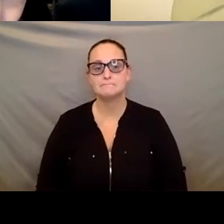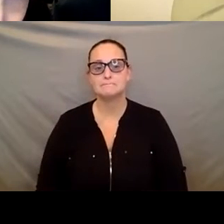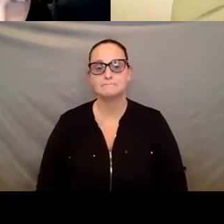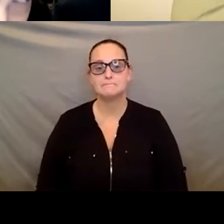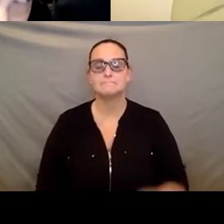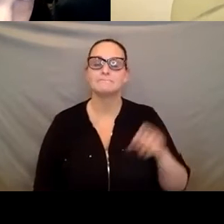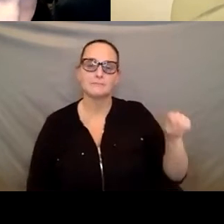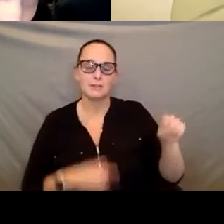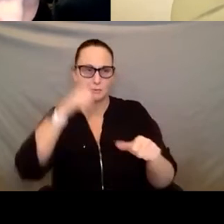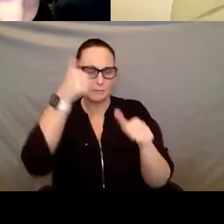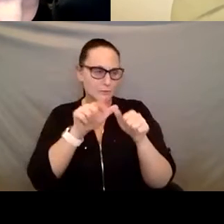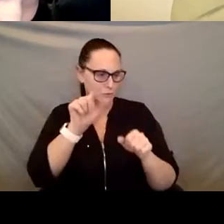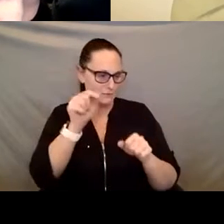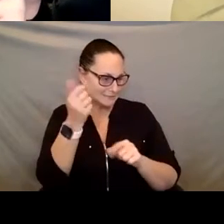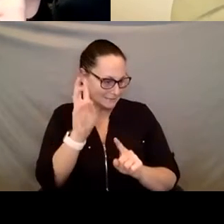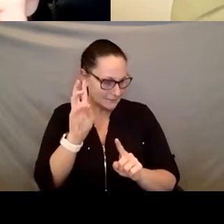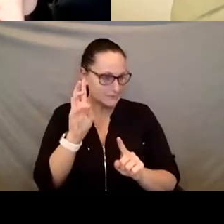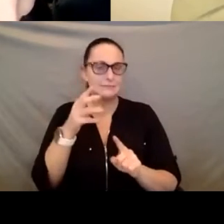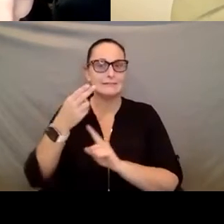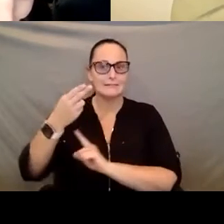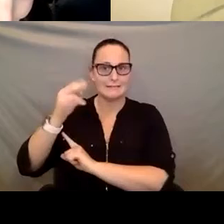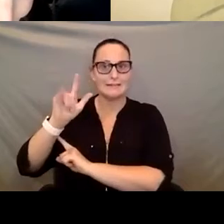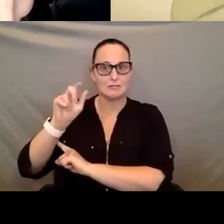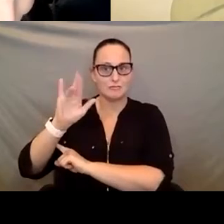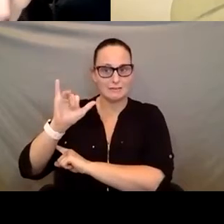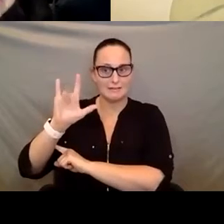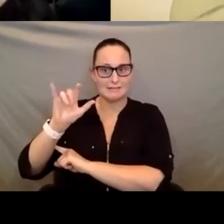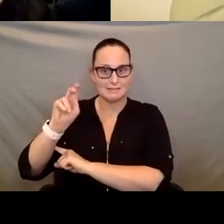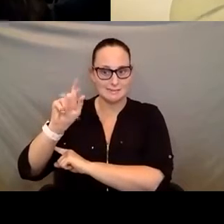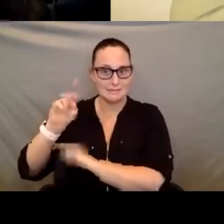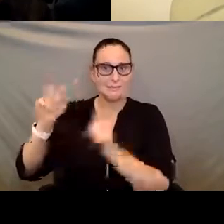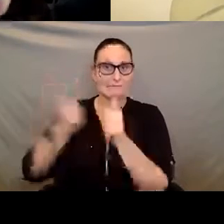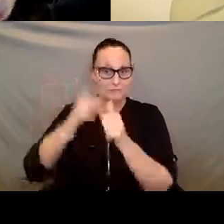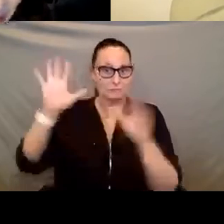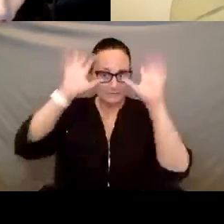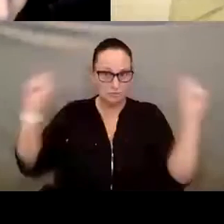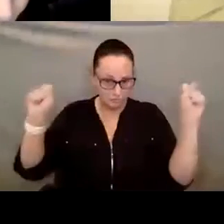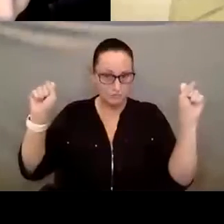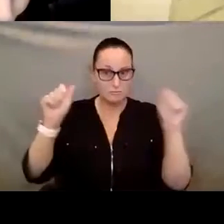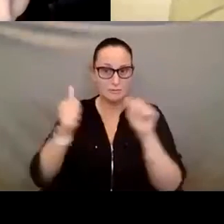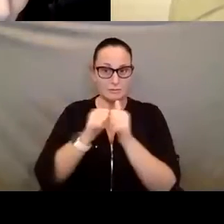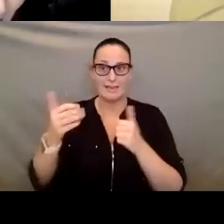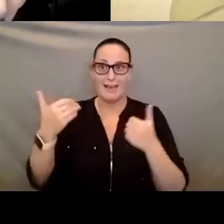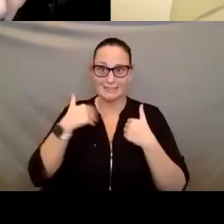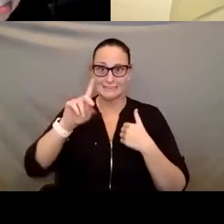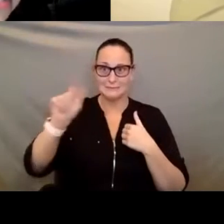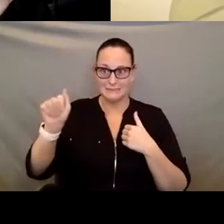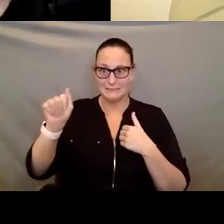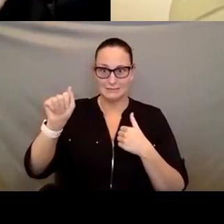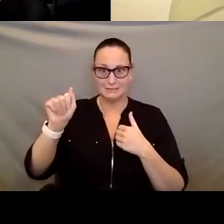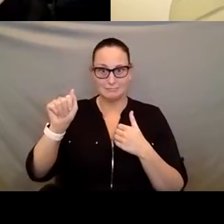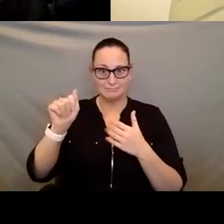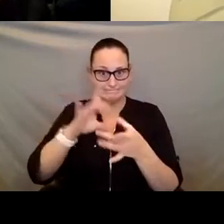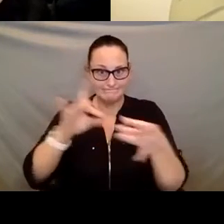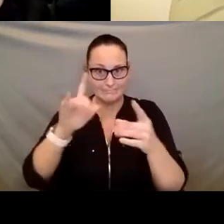Yeah, I remember in 2016, Hillary Clinton was the first presidential candidate who even had a disability plank on her campaign